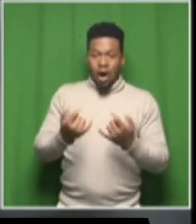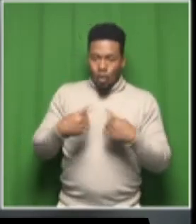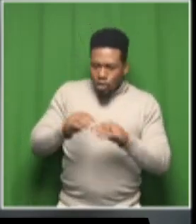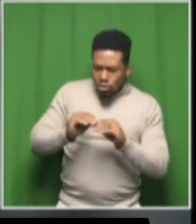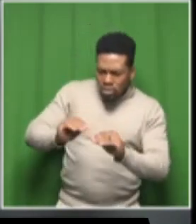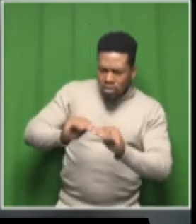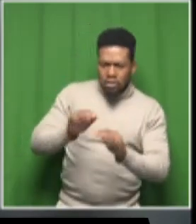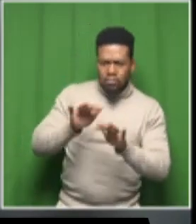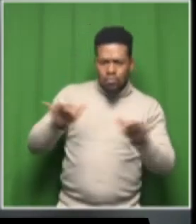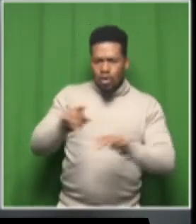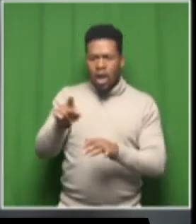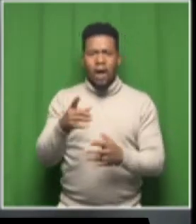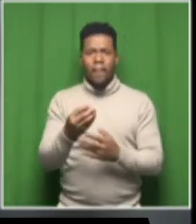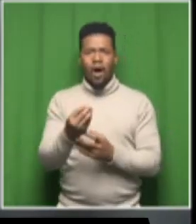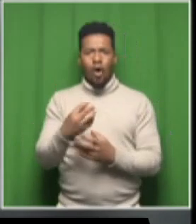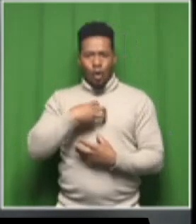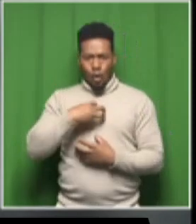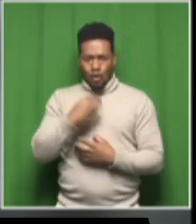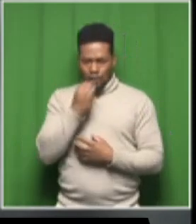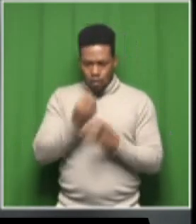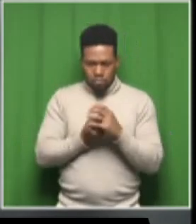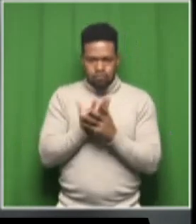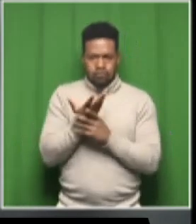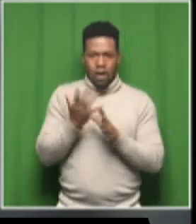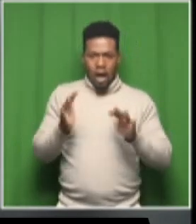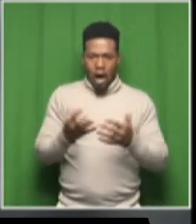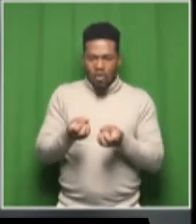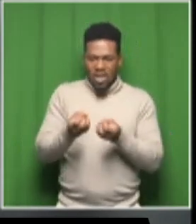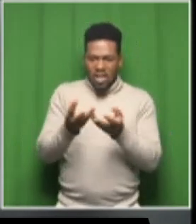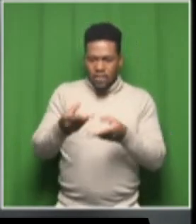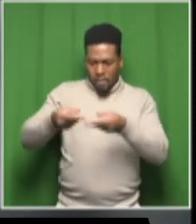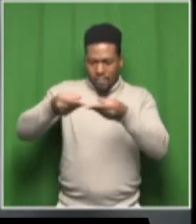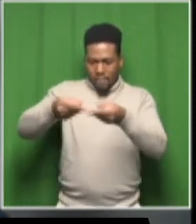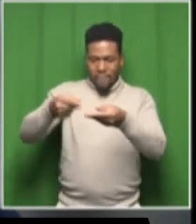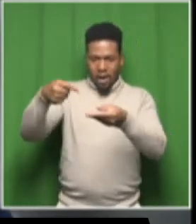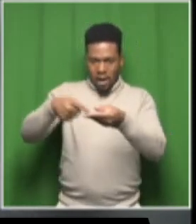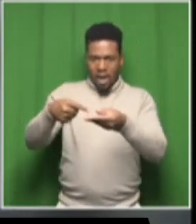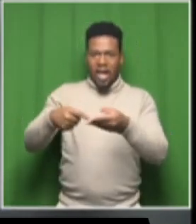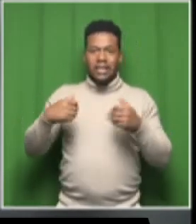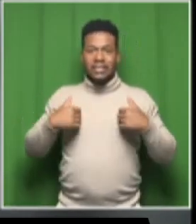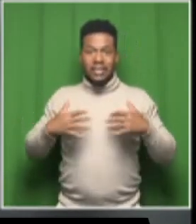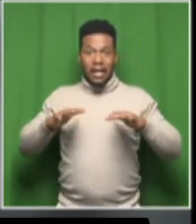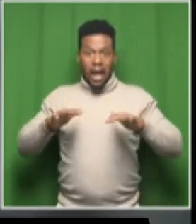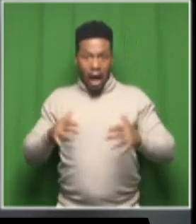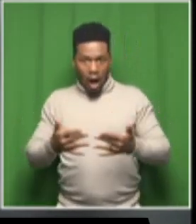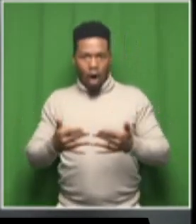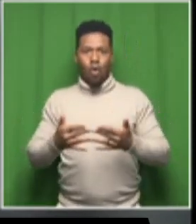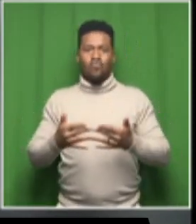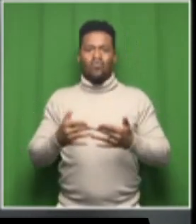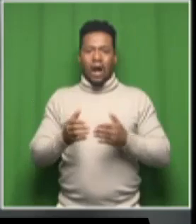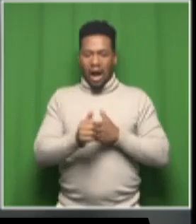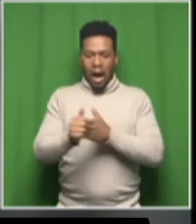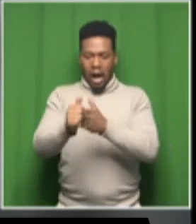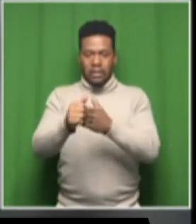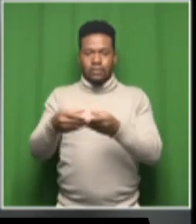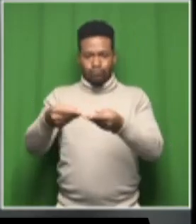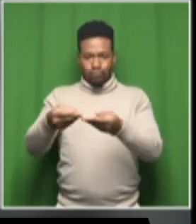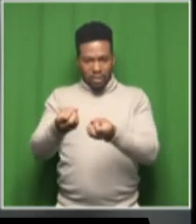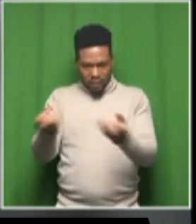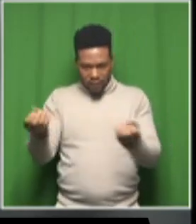grow their own food. We provide them with a starter pack. And then we do two things that are quite unique. The first is We grow our